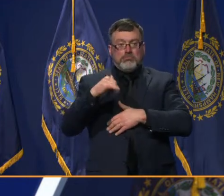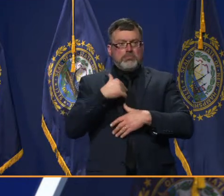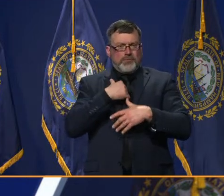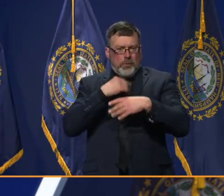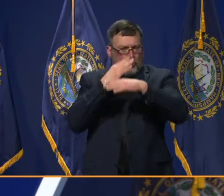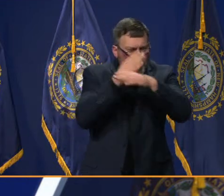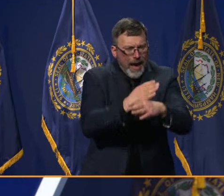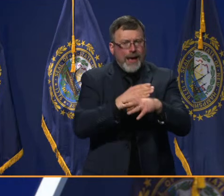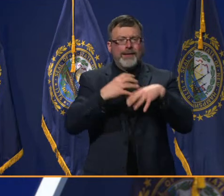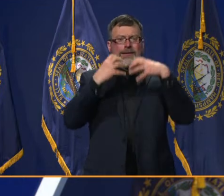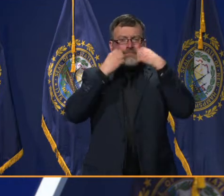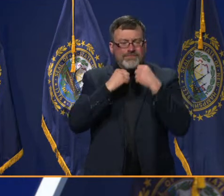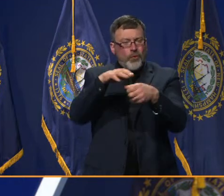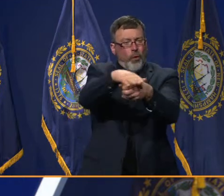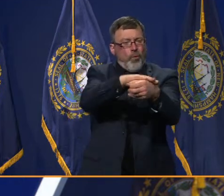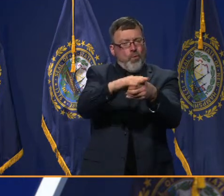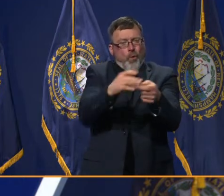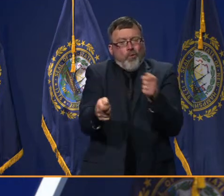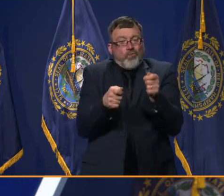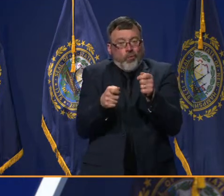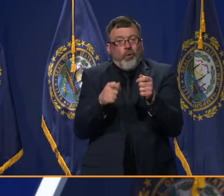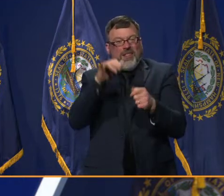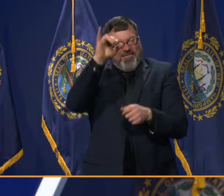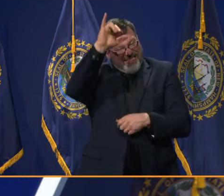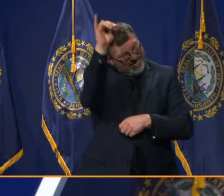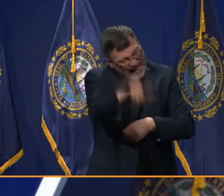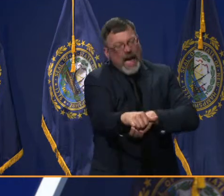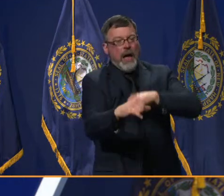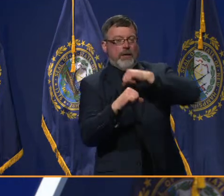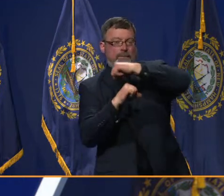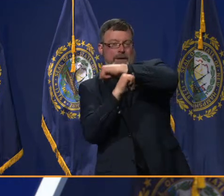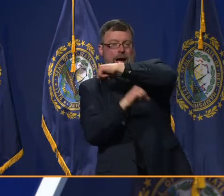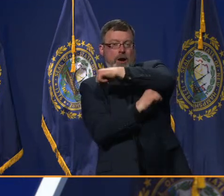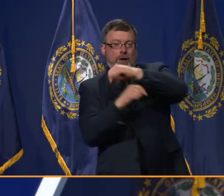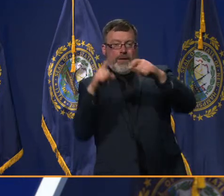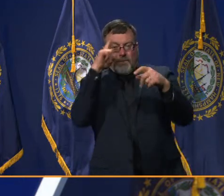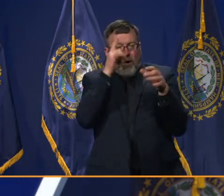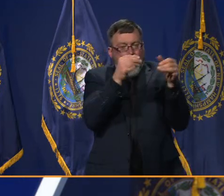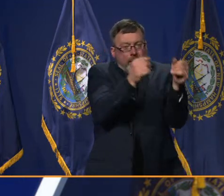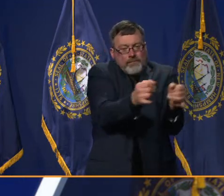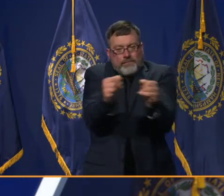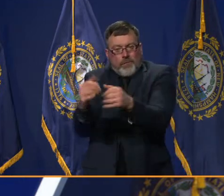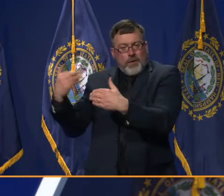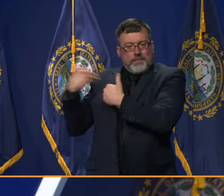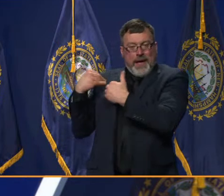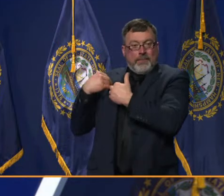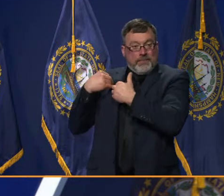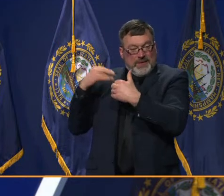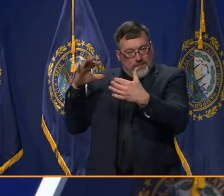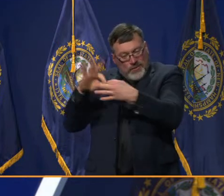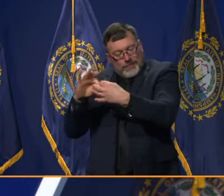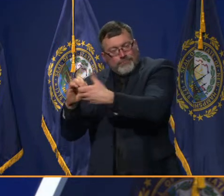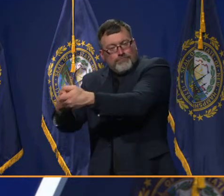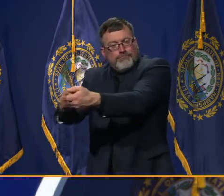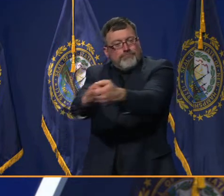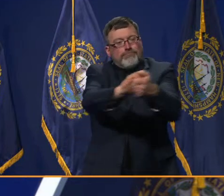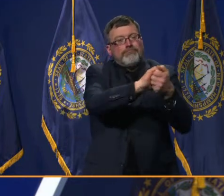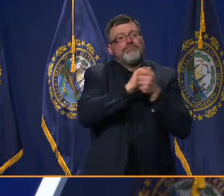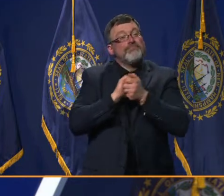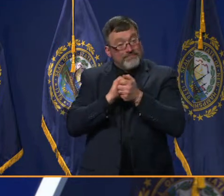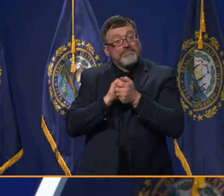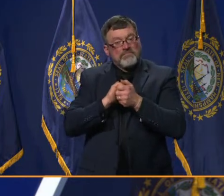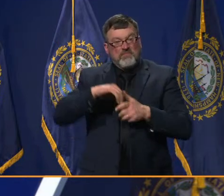for individual responsibility and living cooperatively. Our motto of Live Free or Die, it comes with